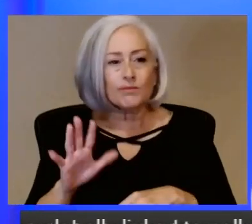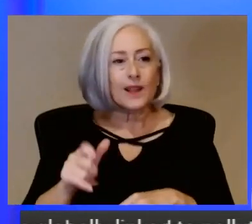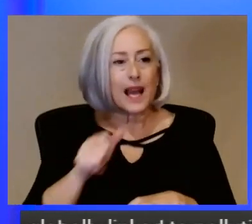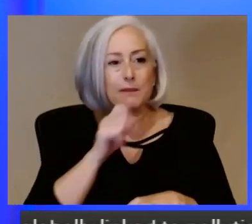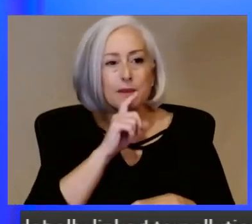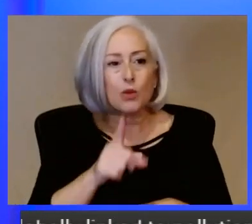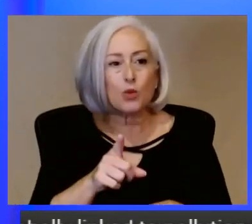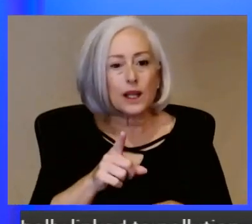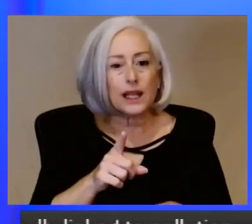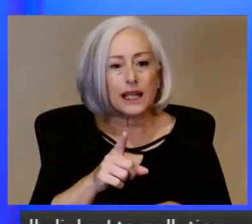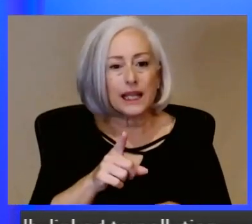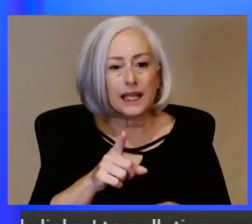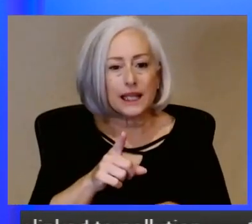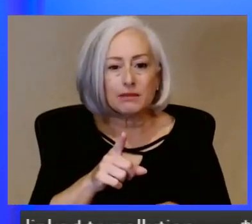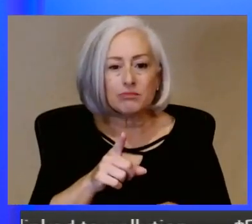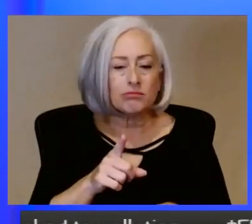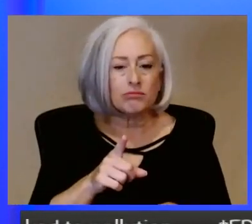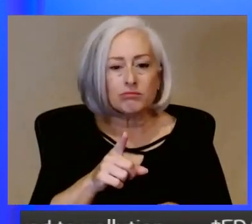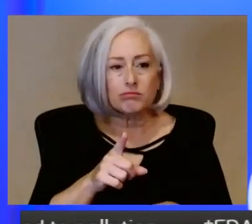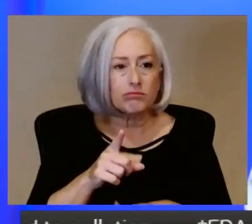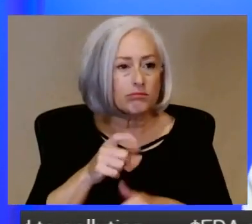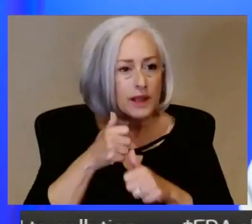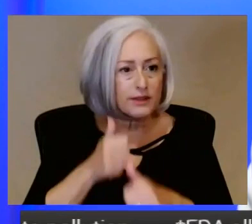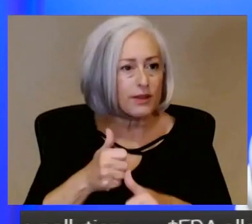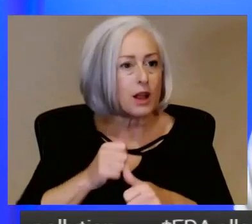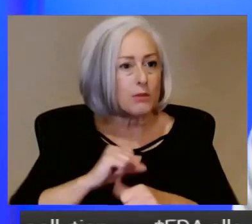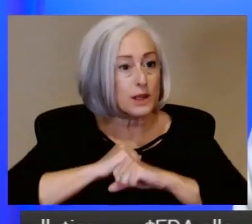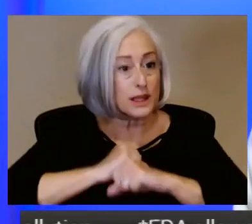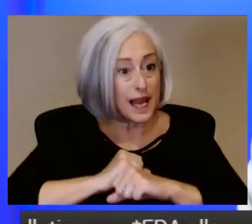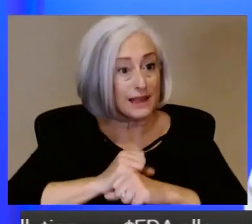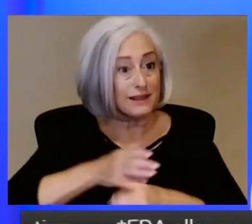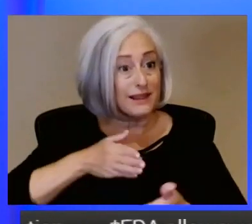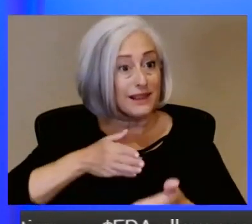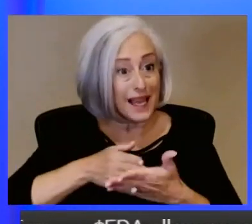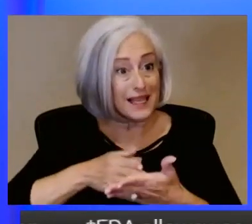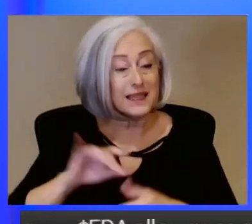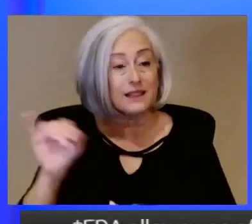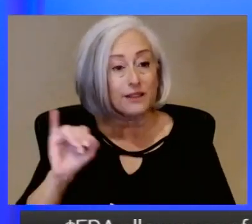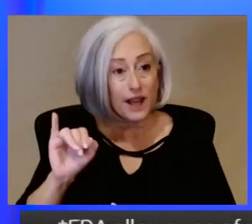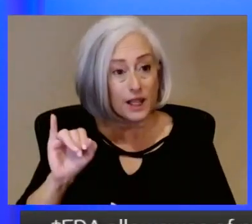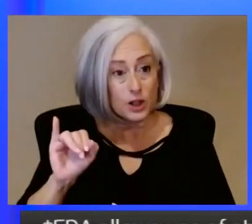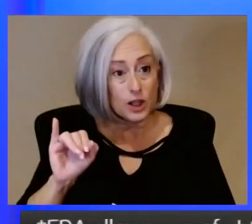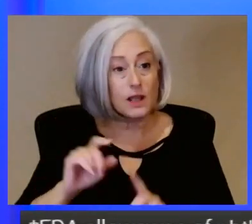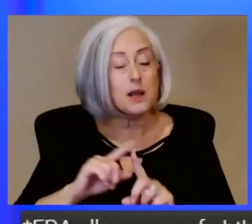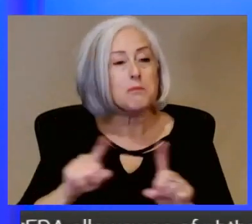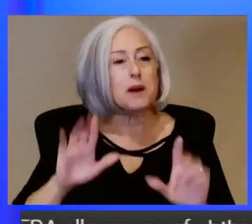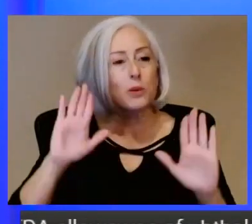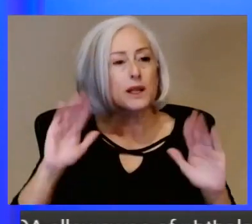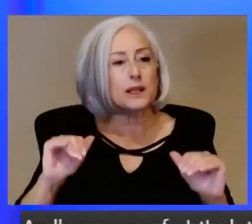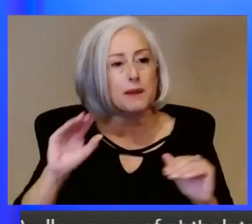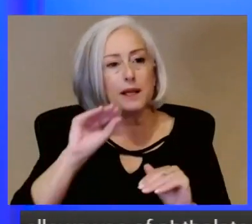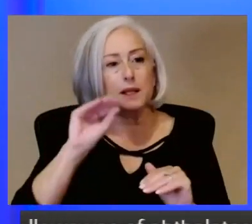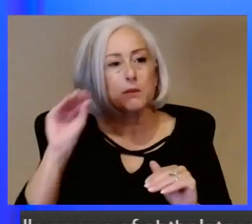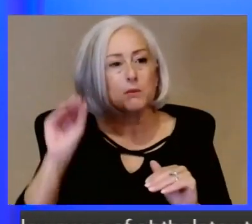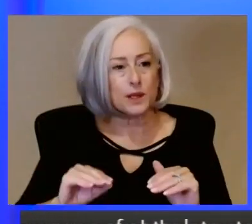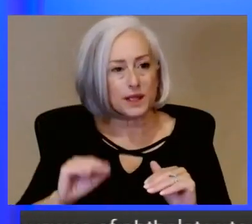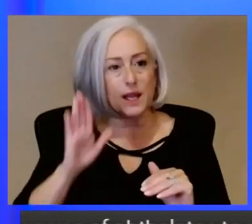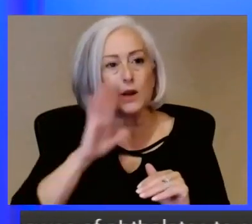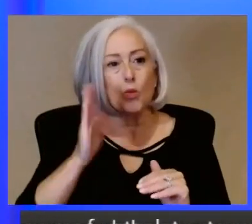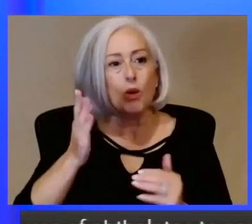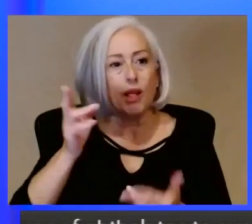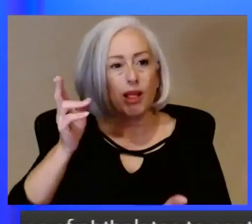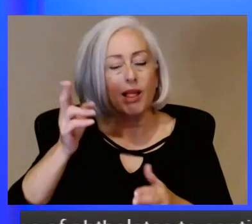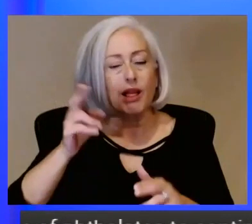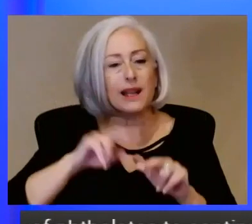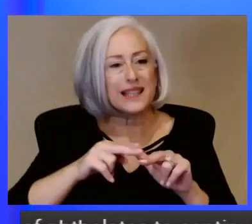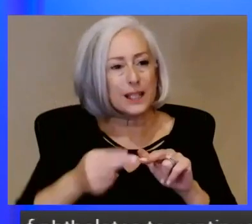the protection against infection. It is a good thing, but I think we have to expect that percentage will go down as time goes on. What